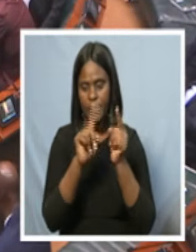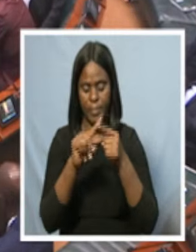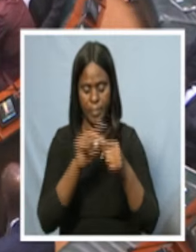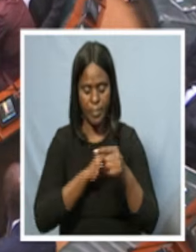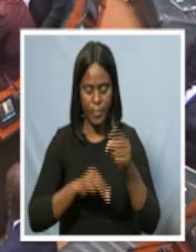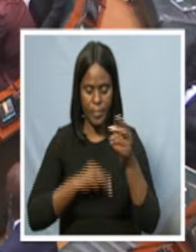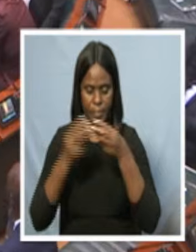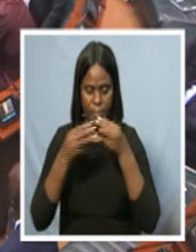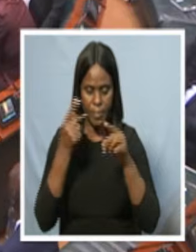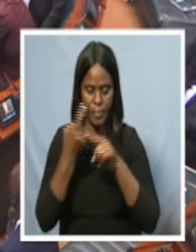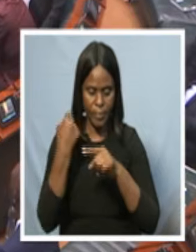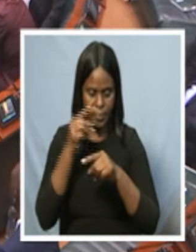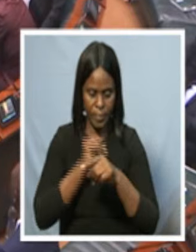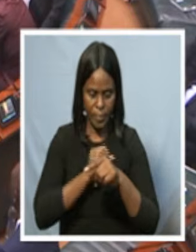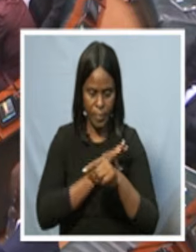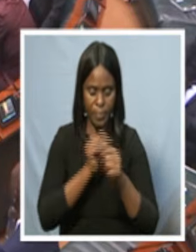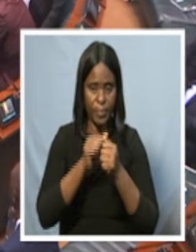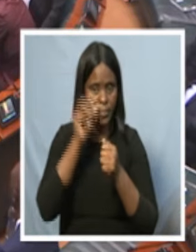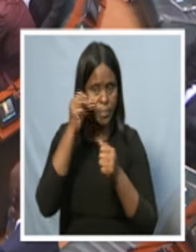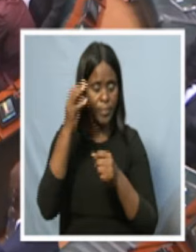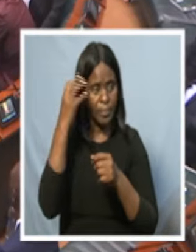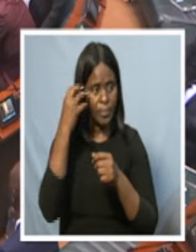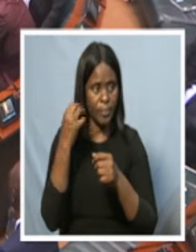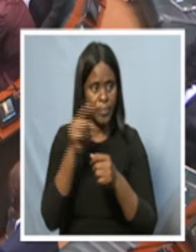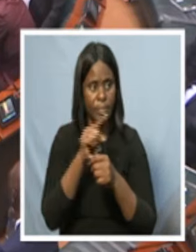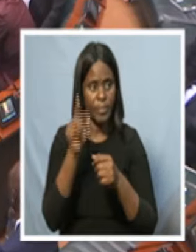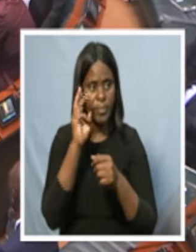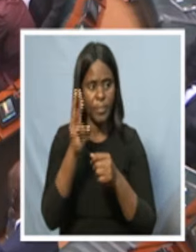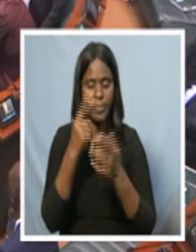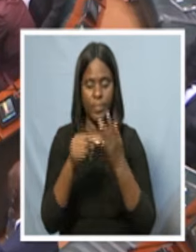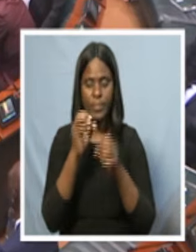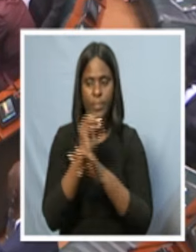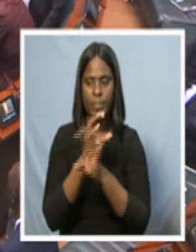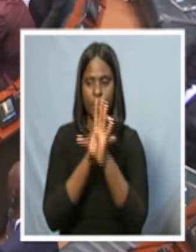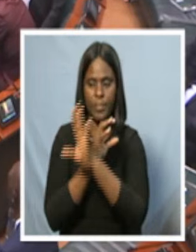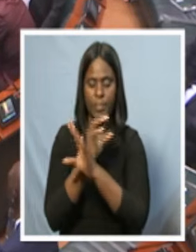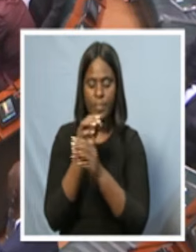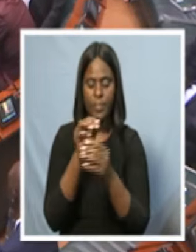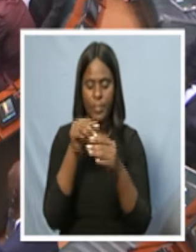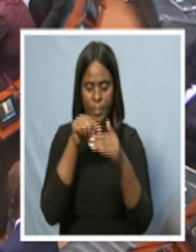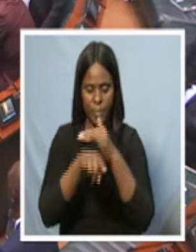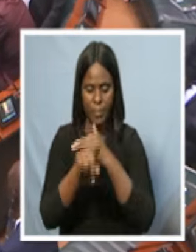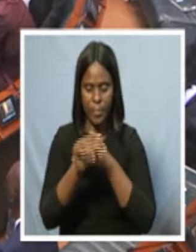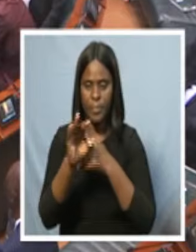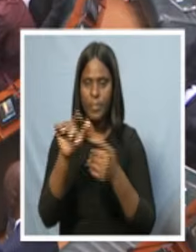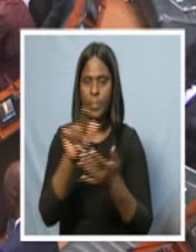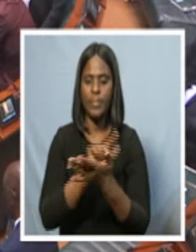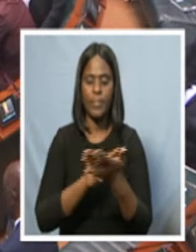members' motel for staff and ministry officials will be available at the entrance to